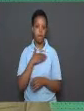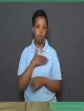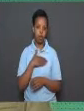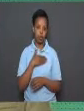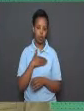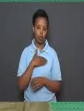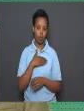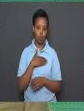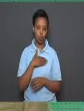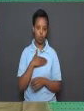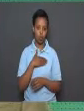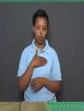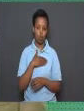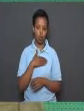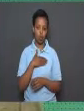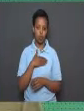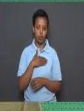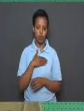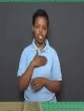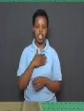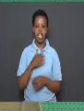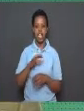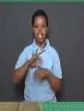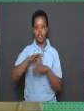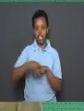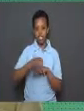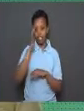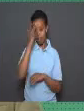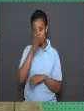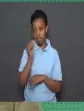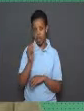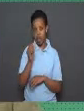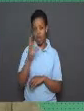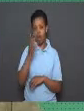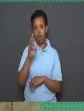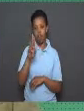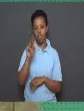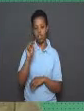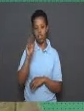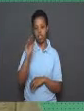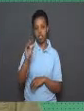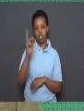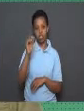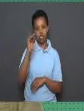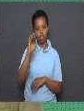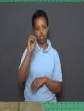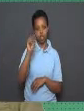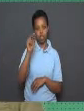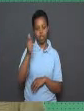the characteristics of infectious diseases and functional